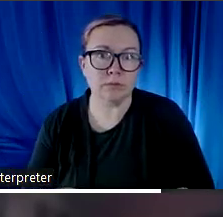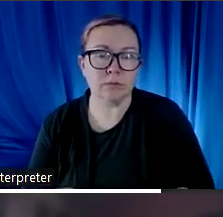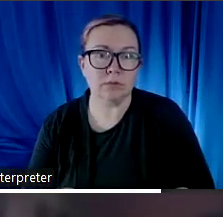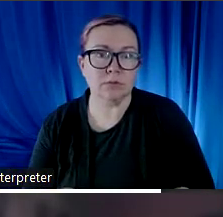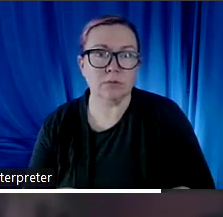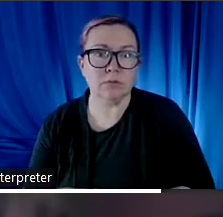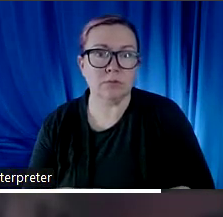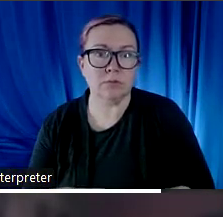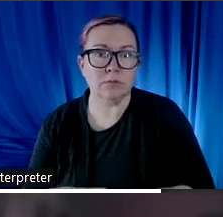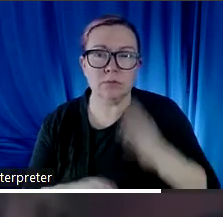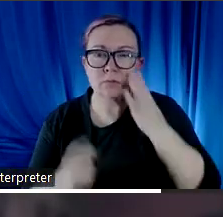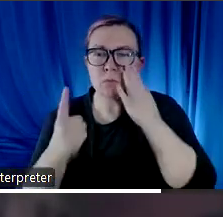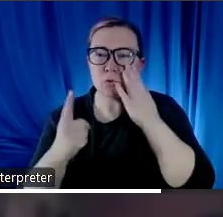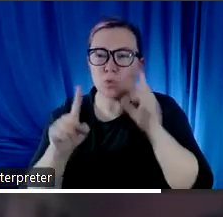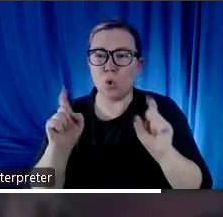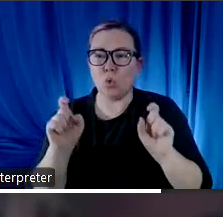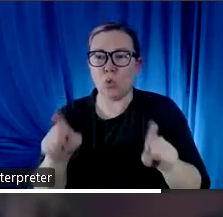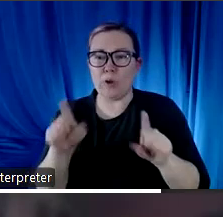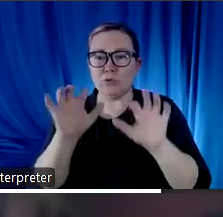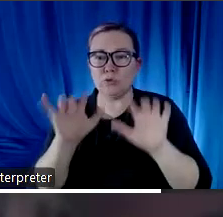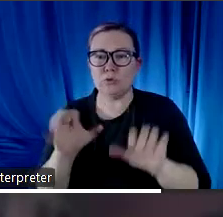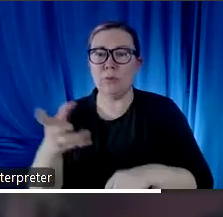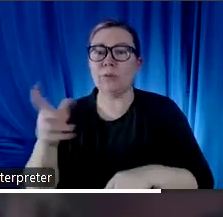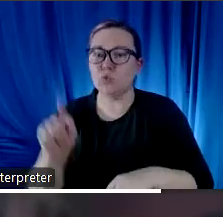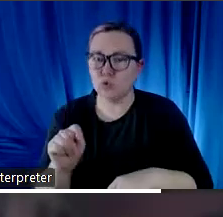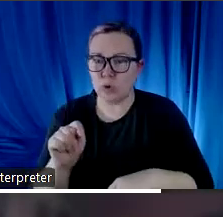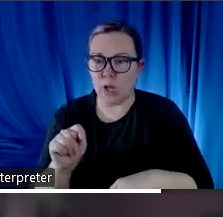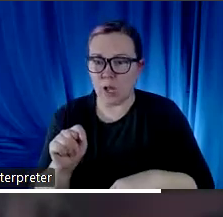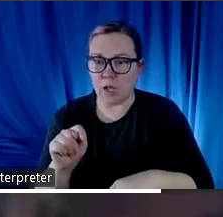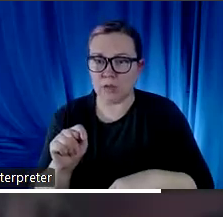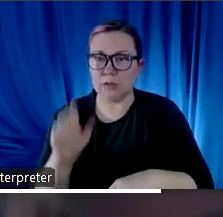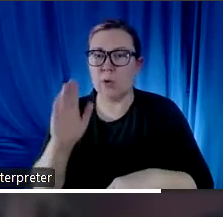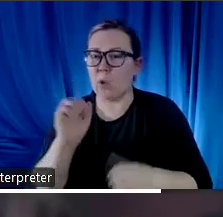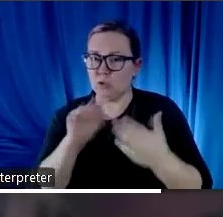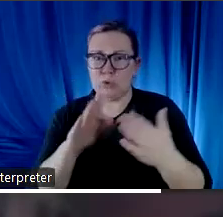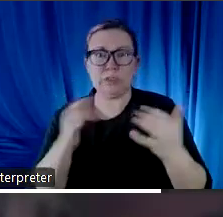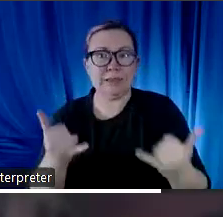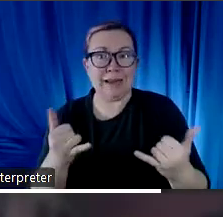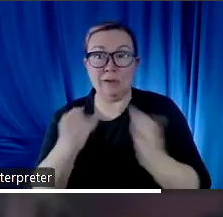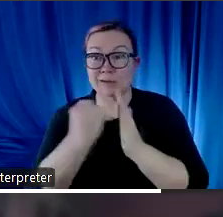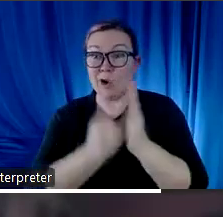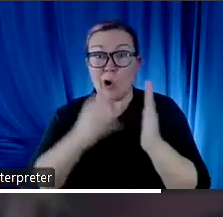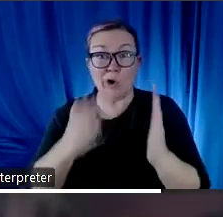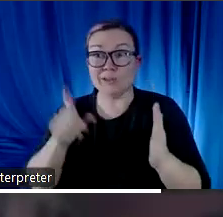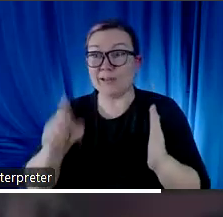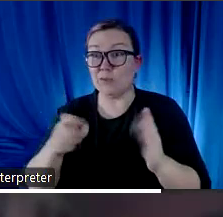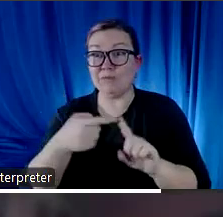I see just a question coming in from Sasha. And I'll just address that now. Does the artist have to be from the Hillsborough